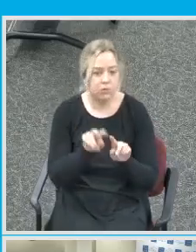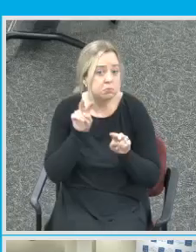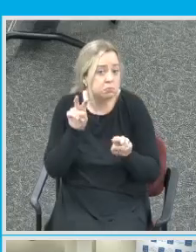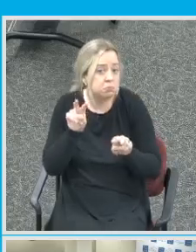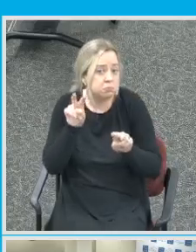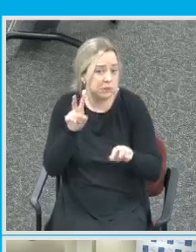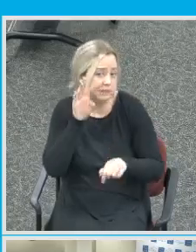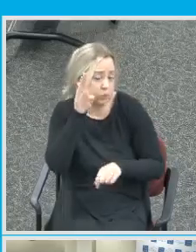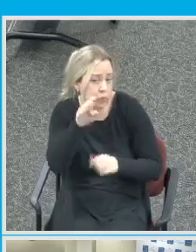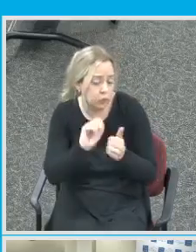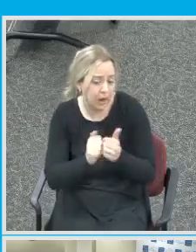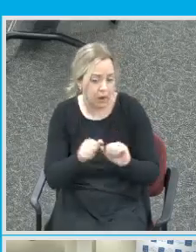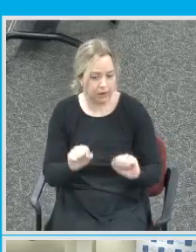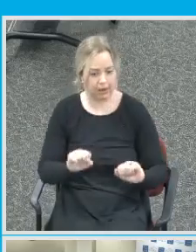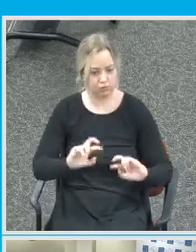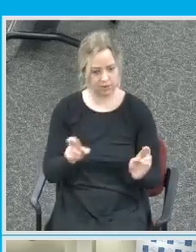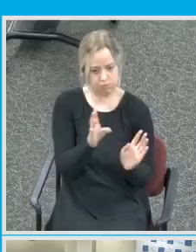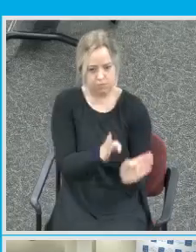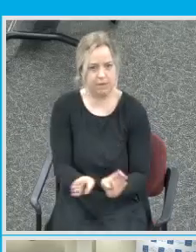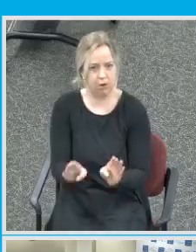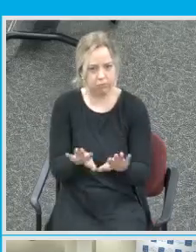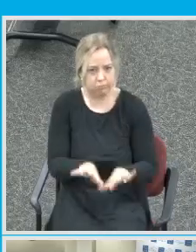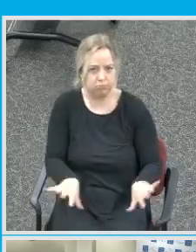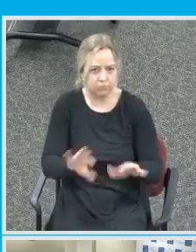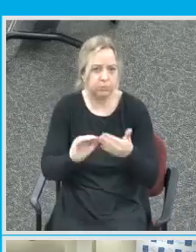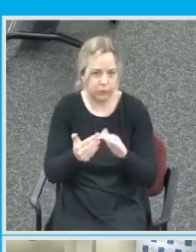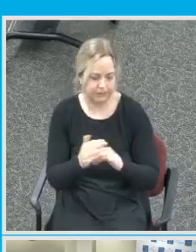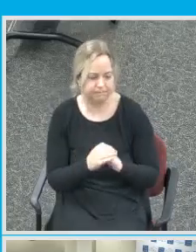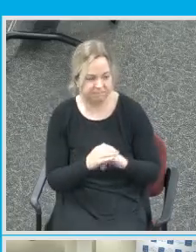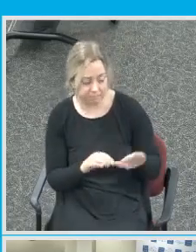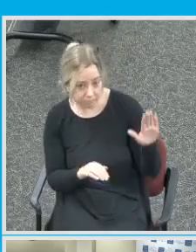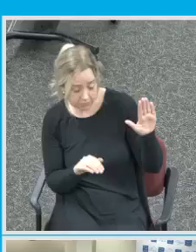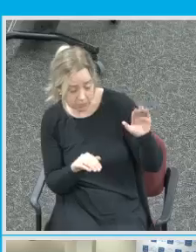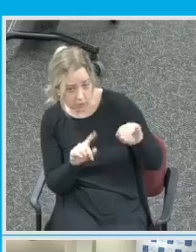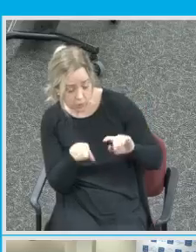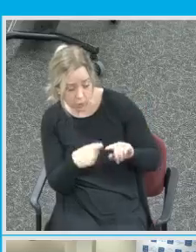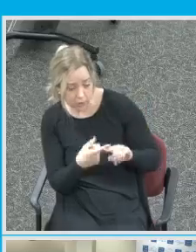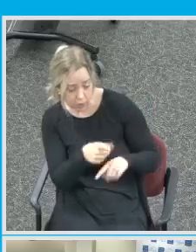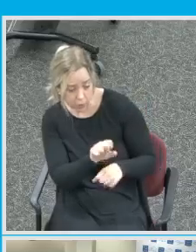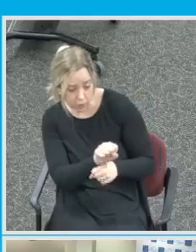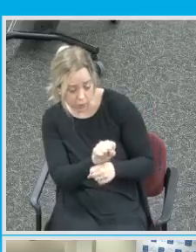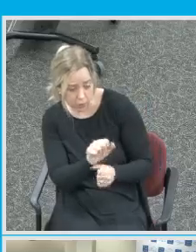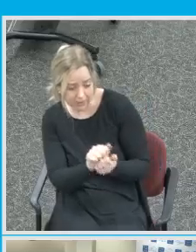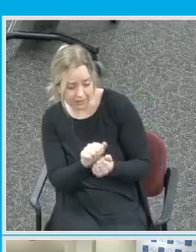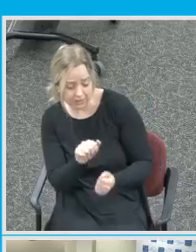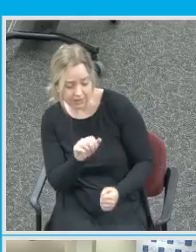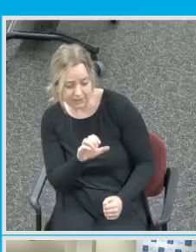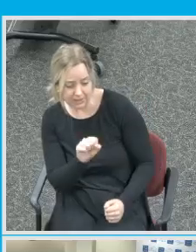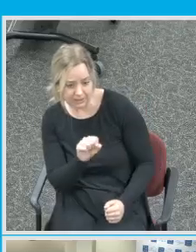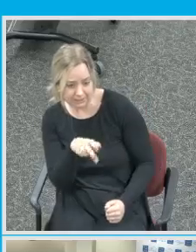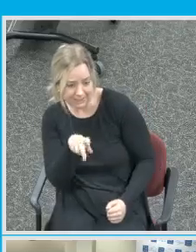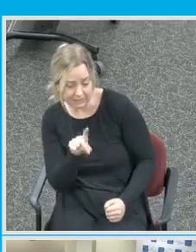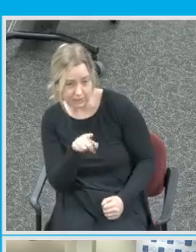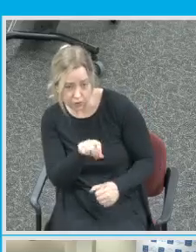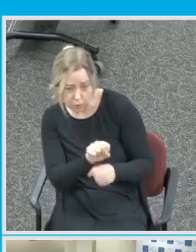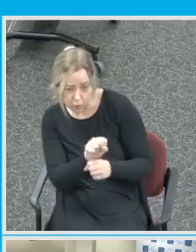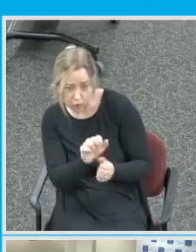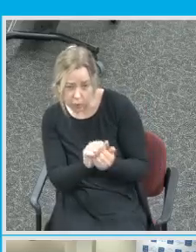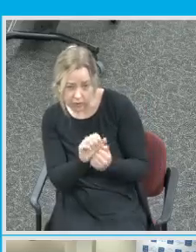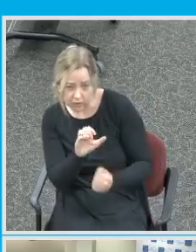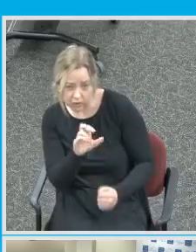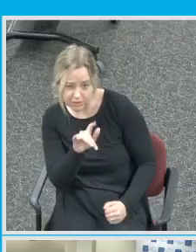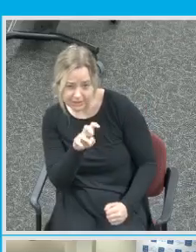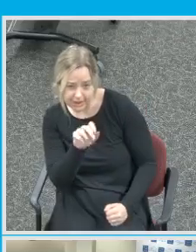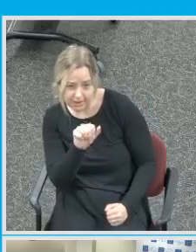of how we can best prepare our community. So, And Andrew, when you were with the CSFD, did you work with Christina Randall?